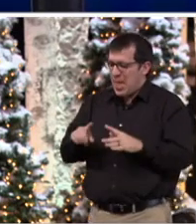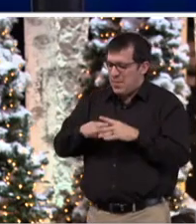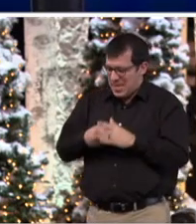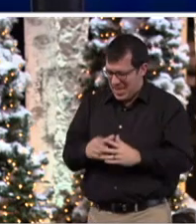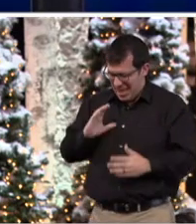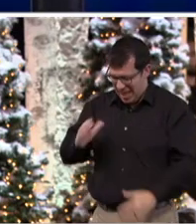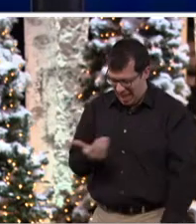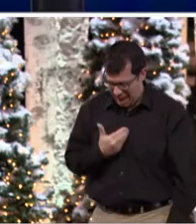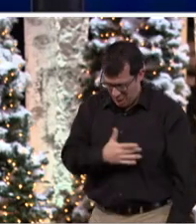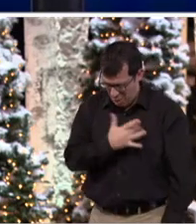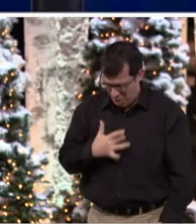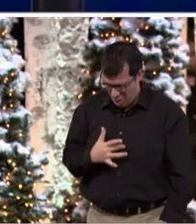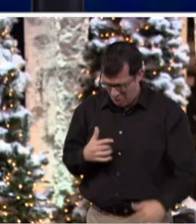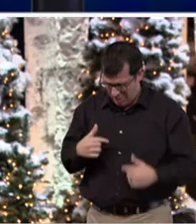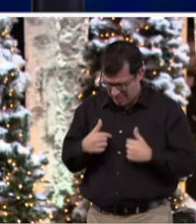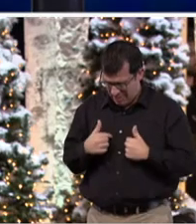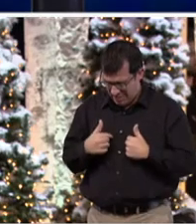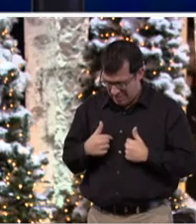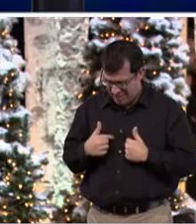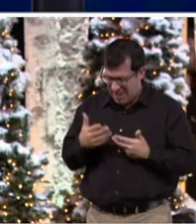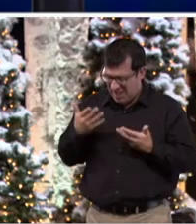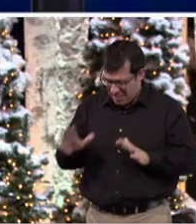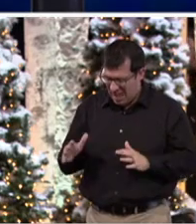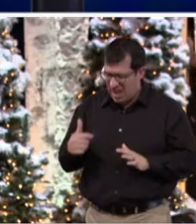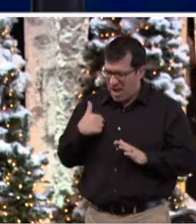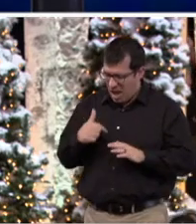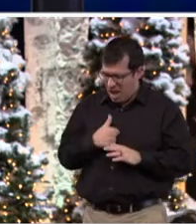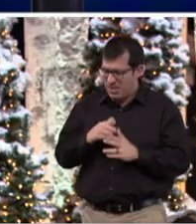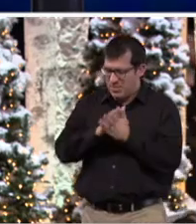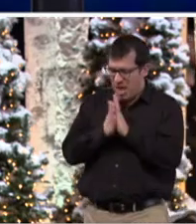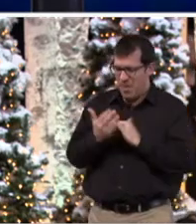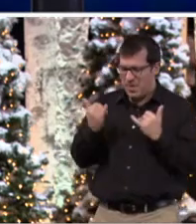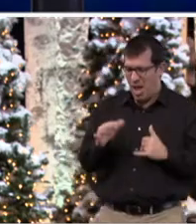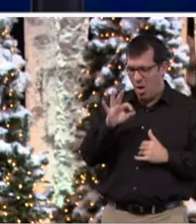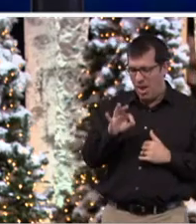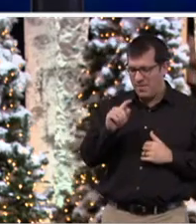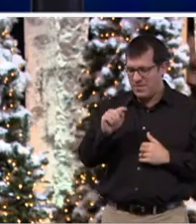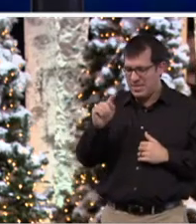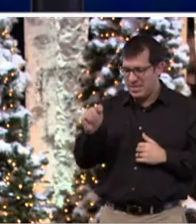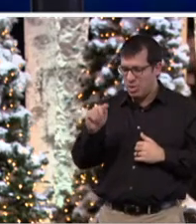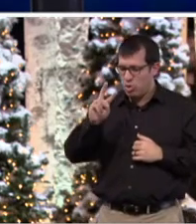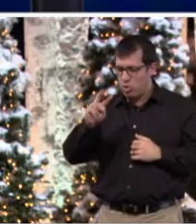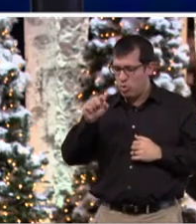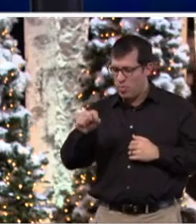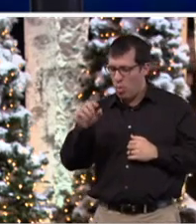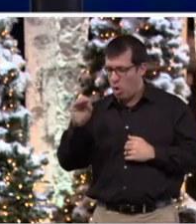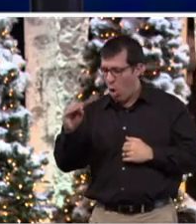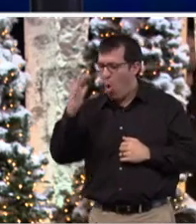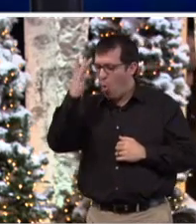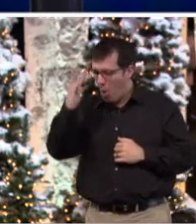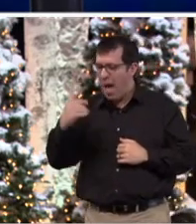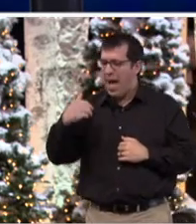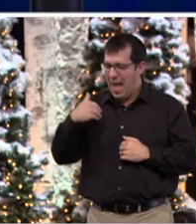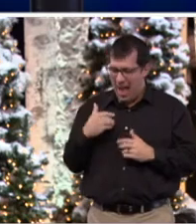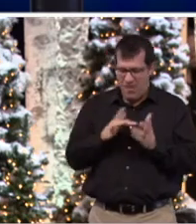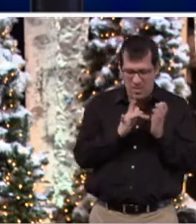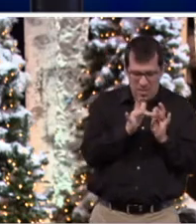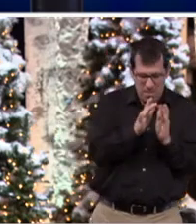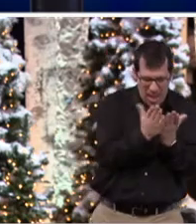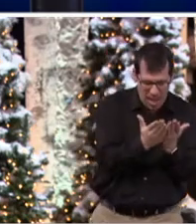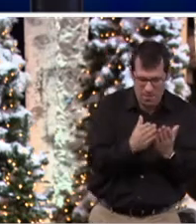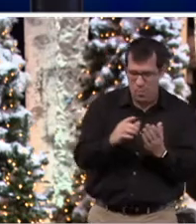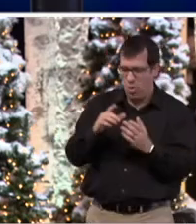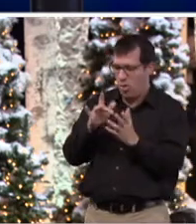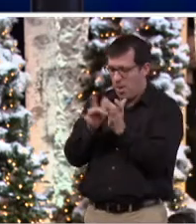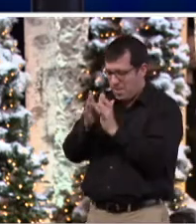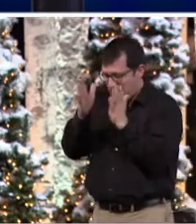hearts. Let us go to 2.0 so that there is a Bible and a believer and a body of